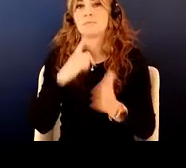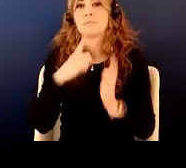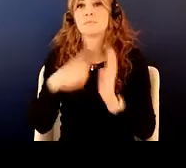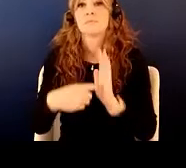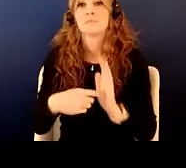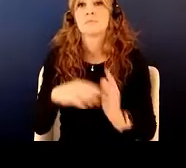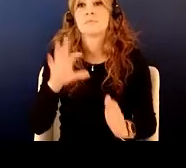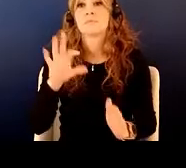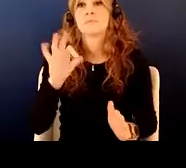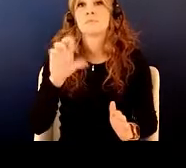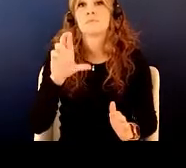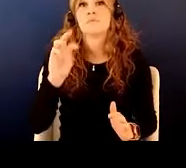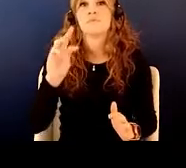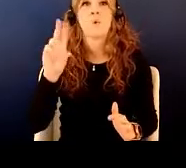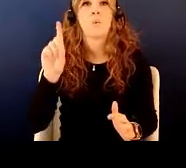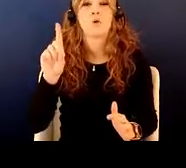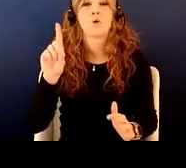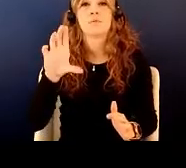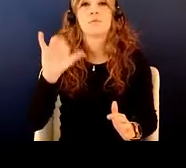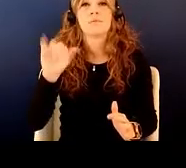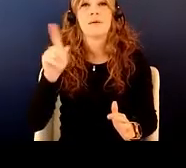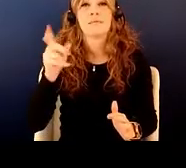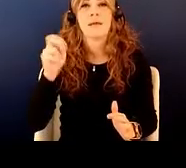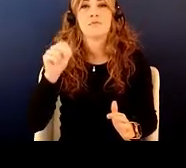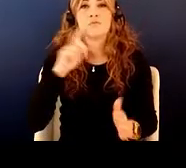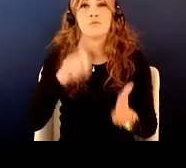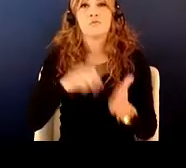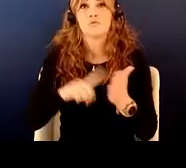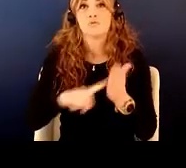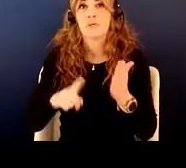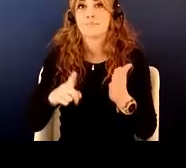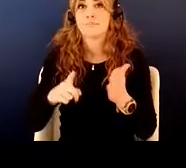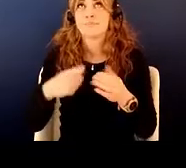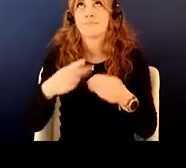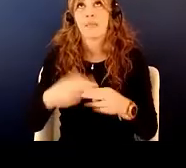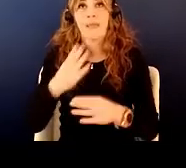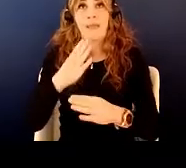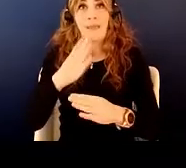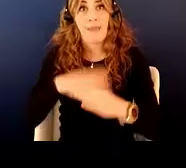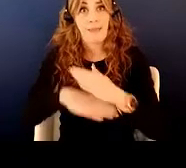forward citation searching, what we call hand searching, which is looking at